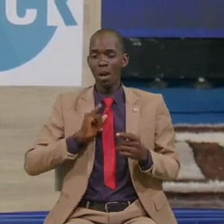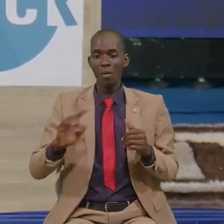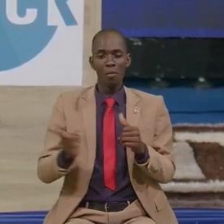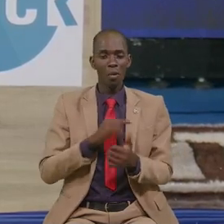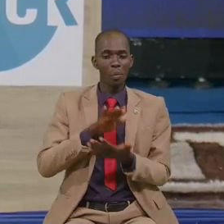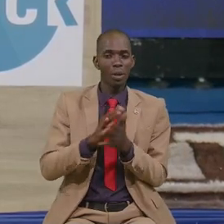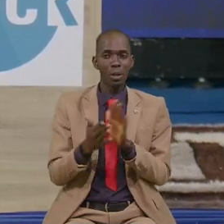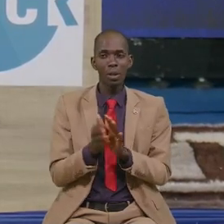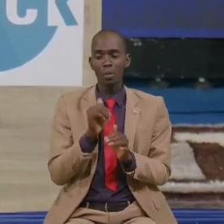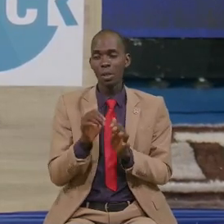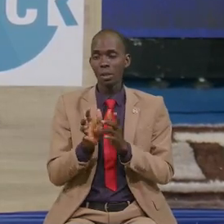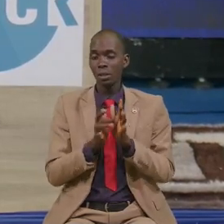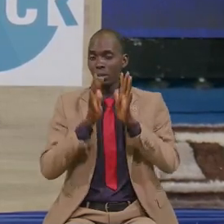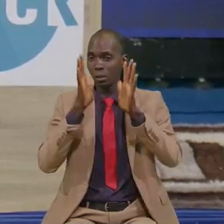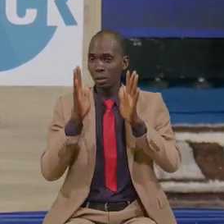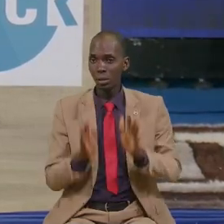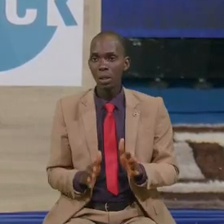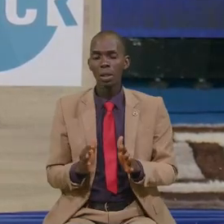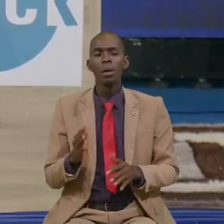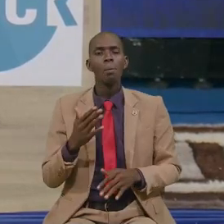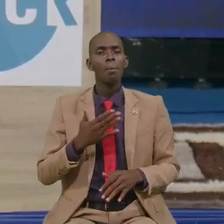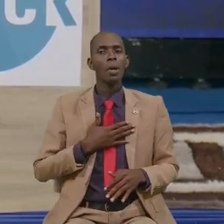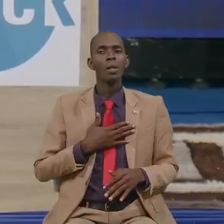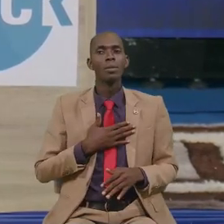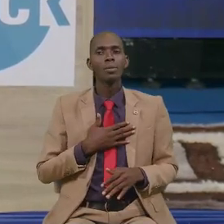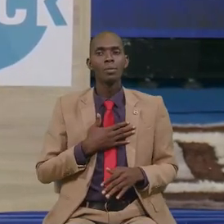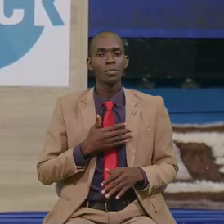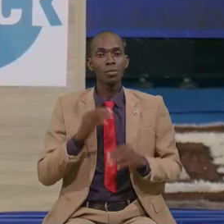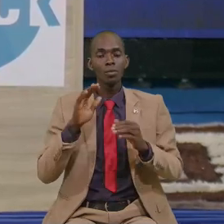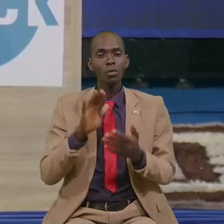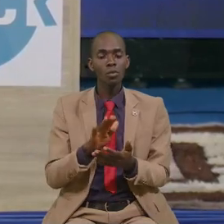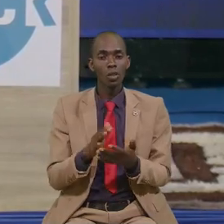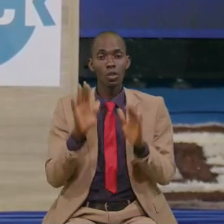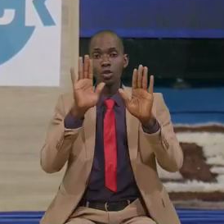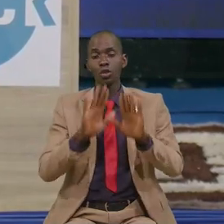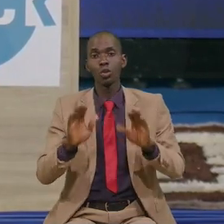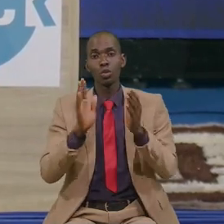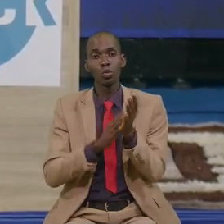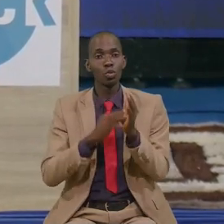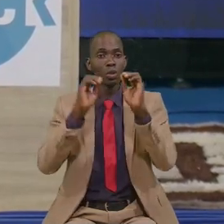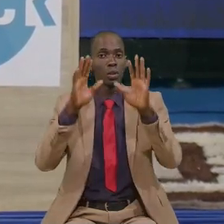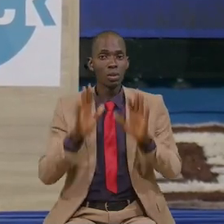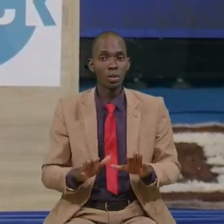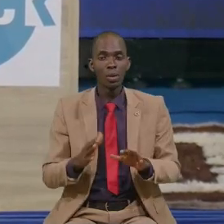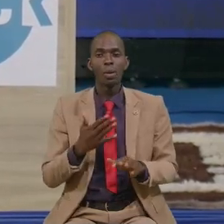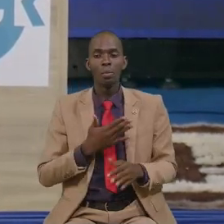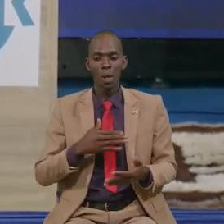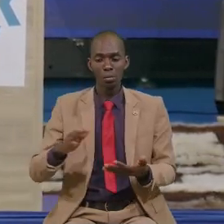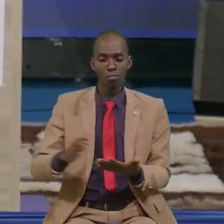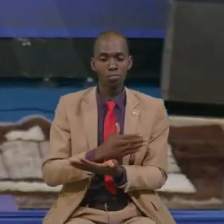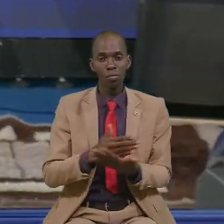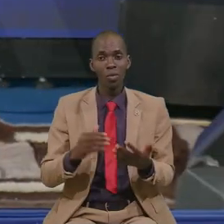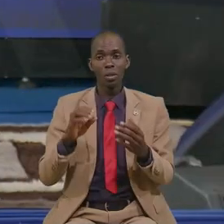really born again, my Sunday school teacher, my music teacher, you